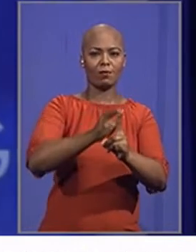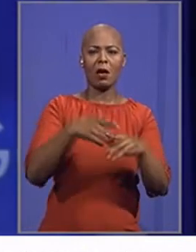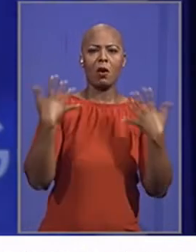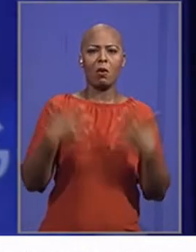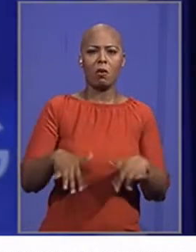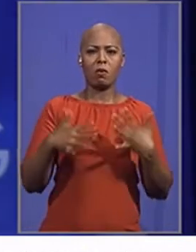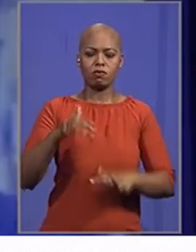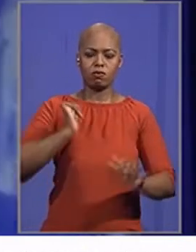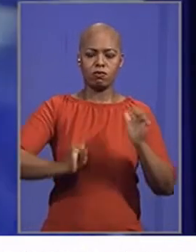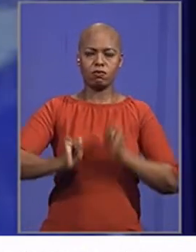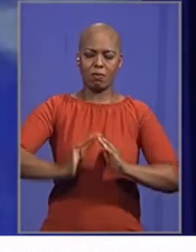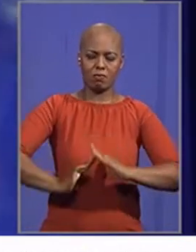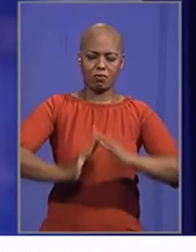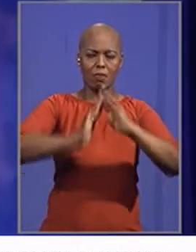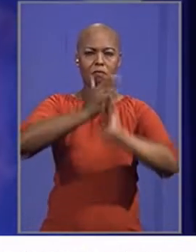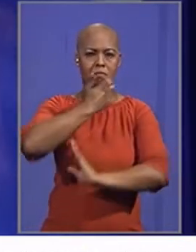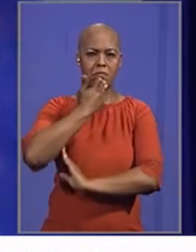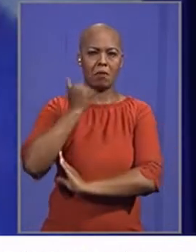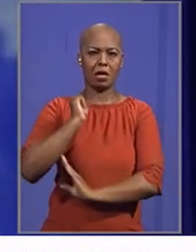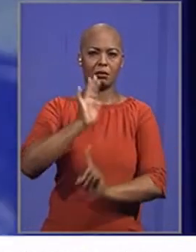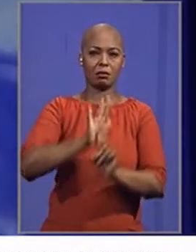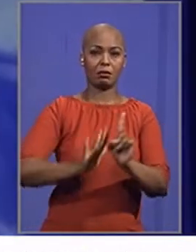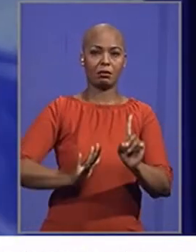ja bogabo.